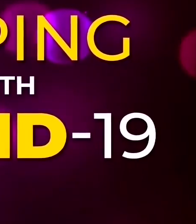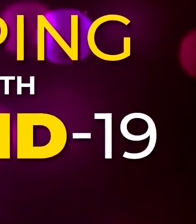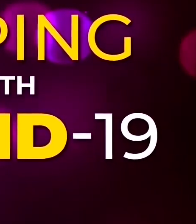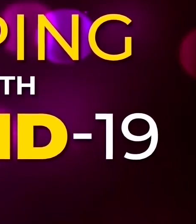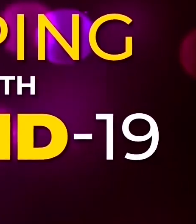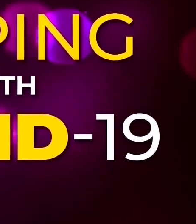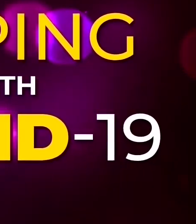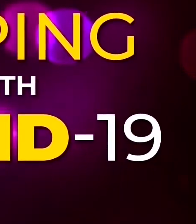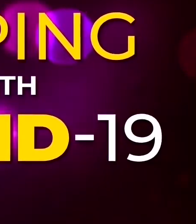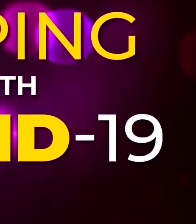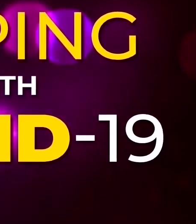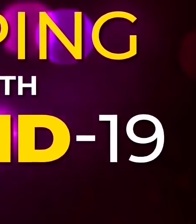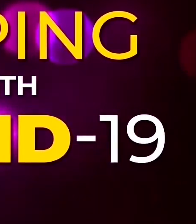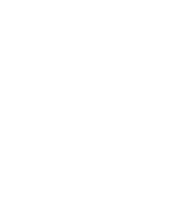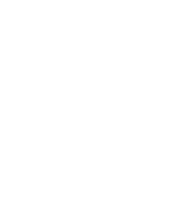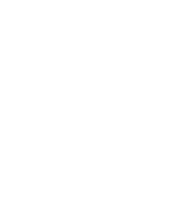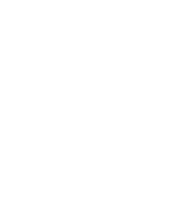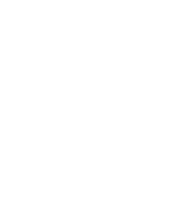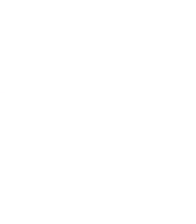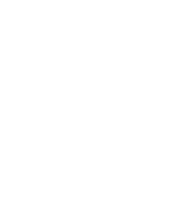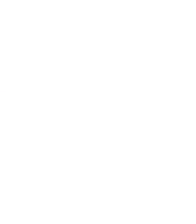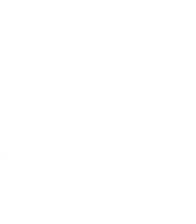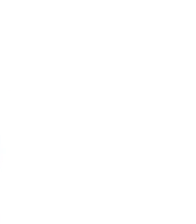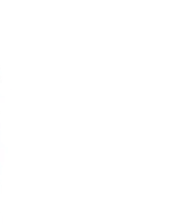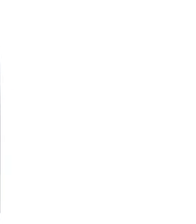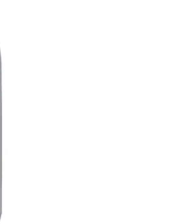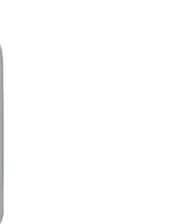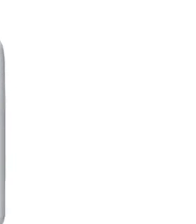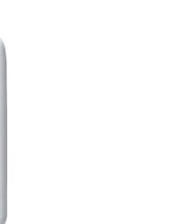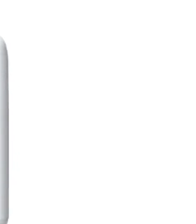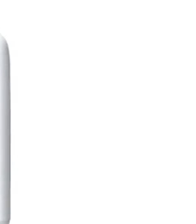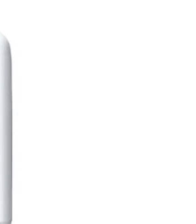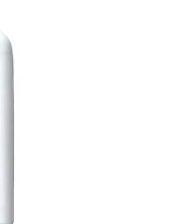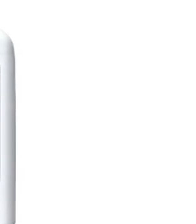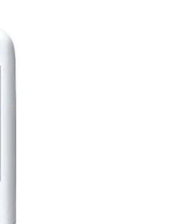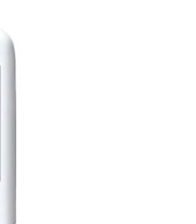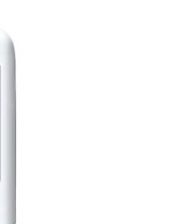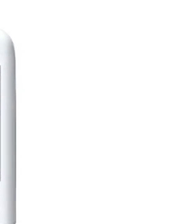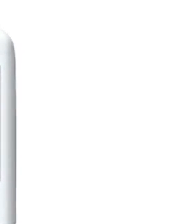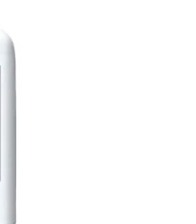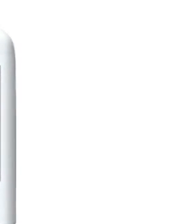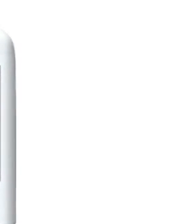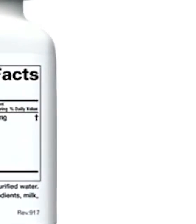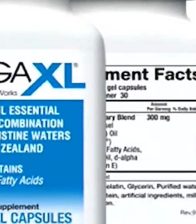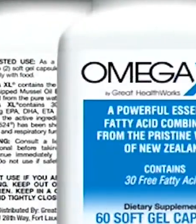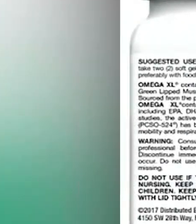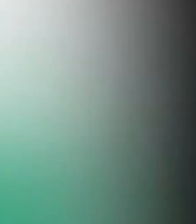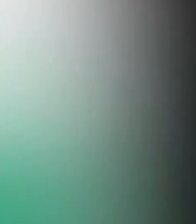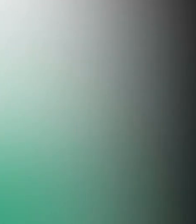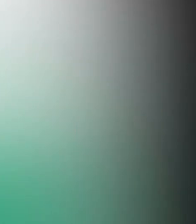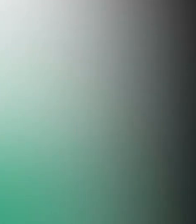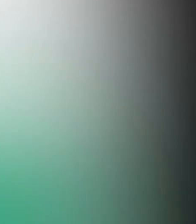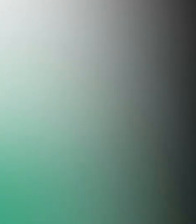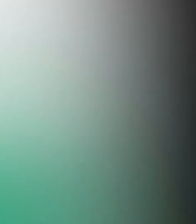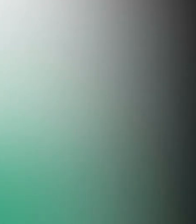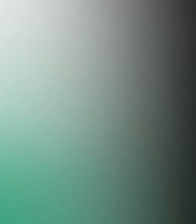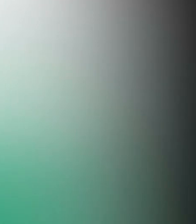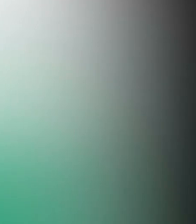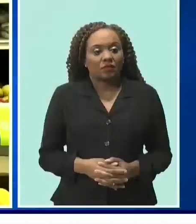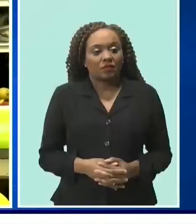Tonight's edition of Coping with COVID-19 is brought to you by Great Healthworks, agents for Omega XL and